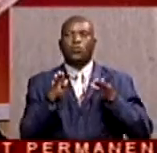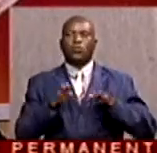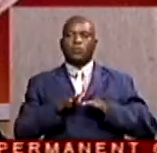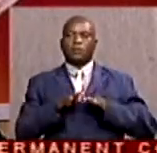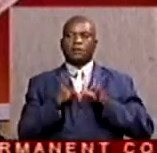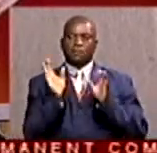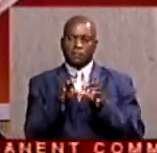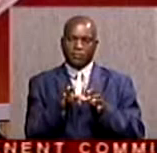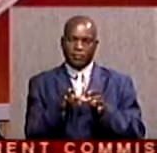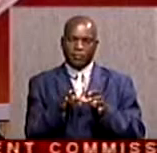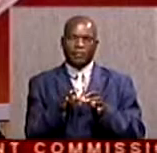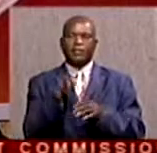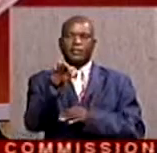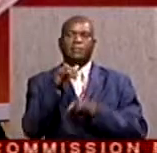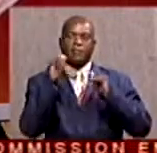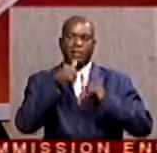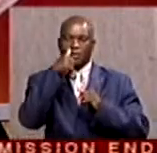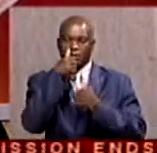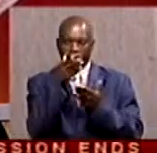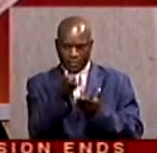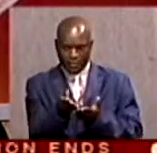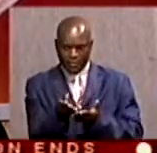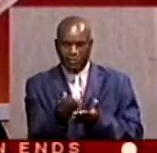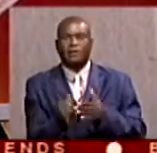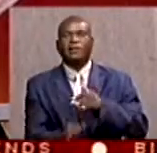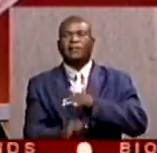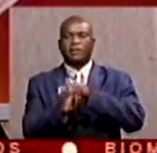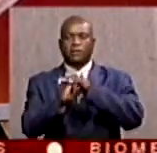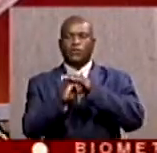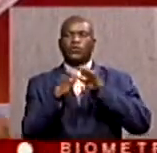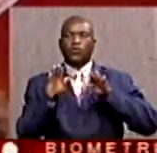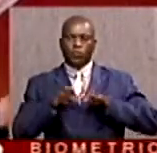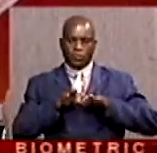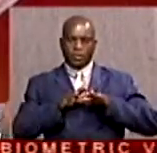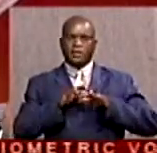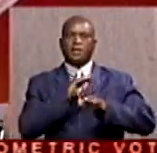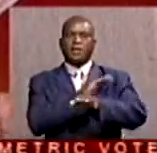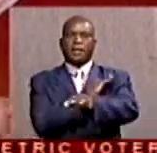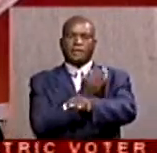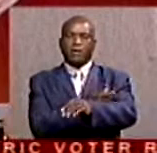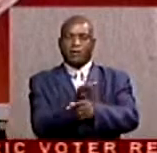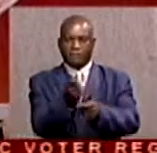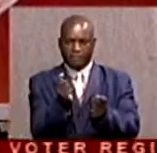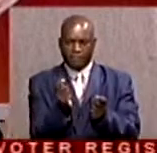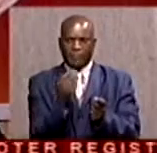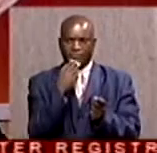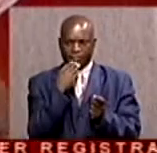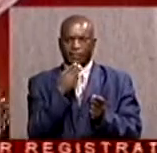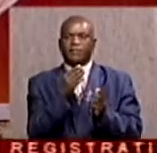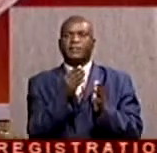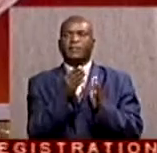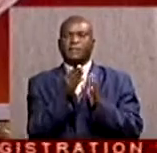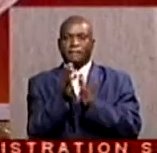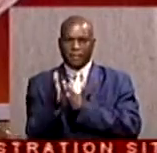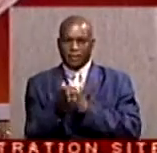country signed various treaties to support women empowerment. And still we also see there's a world to gain